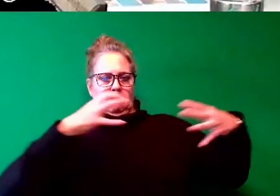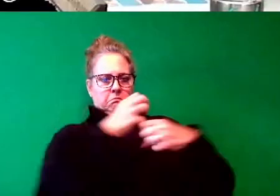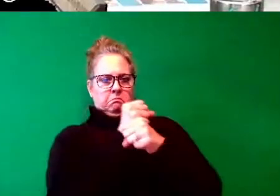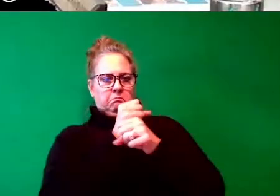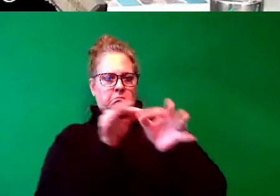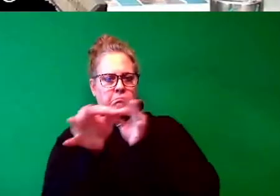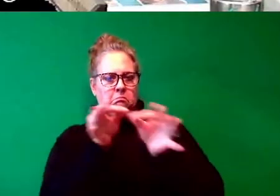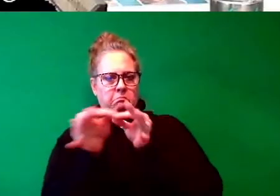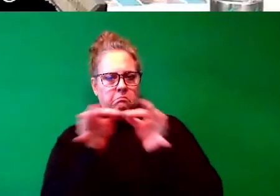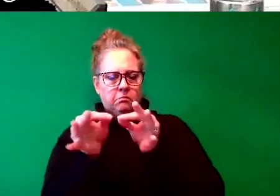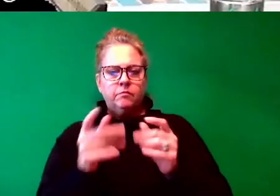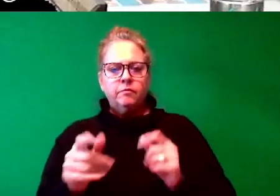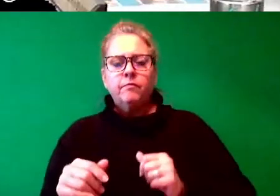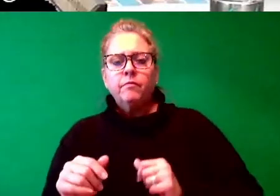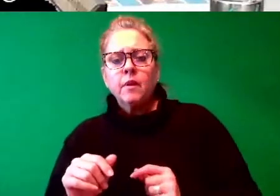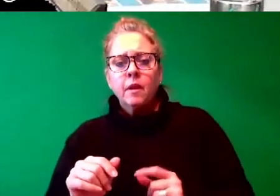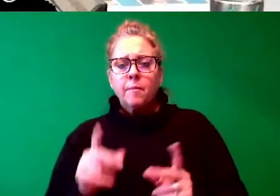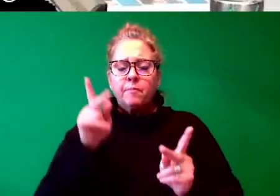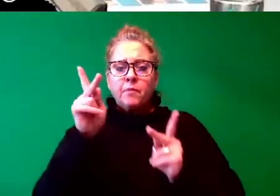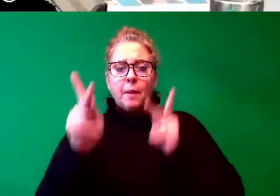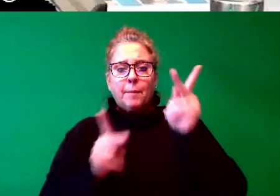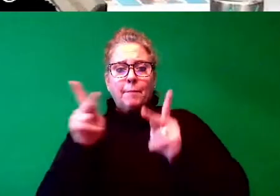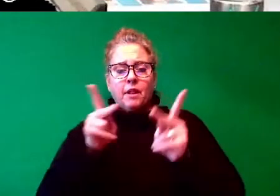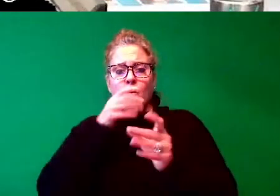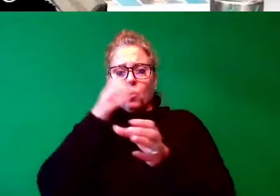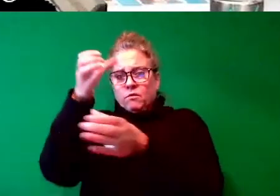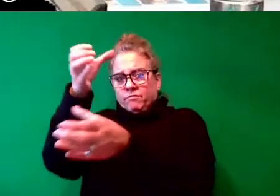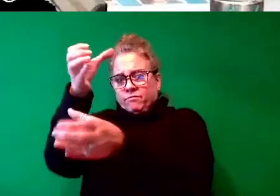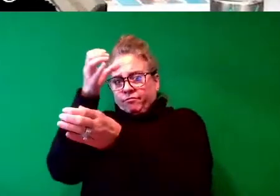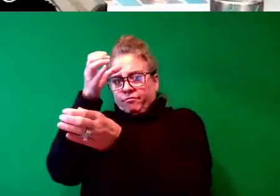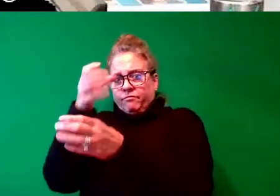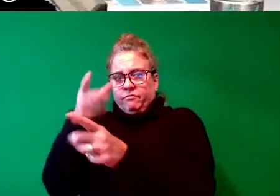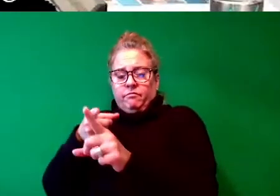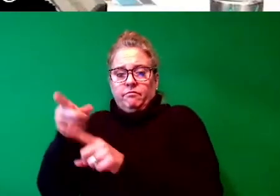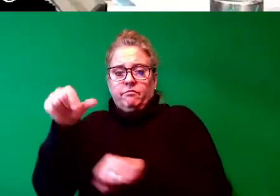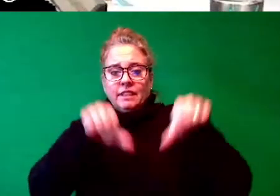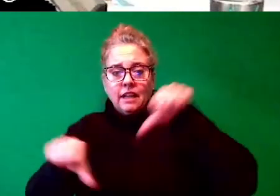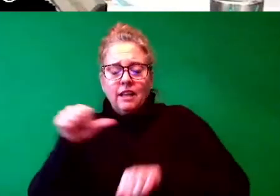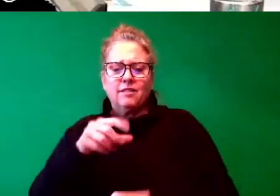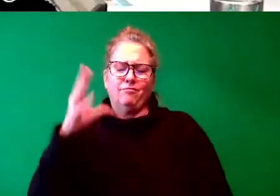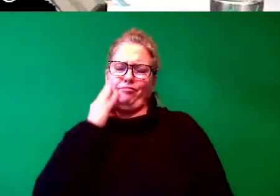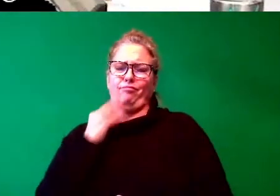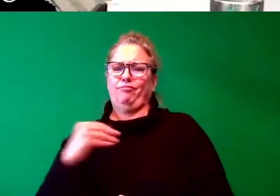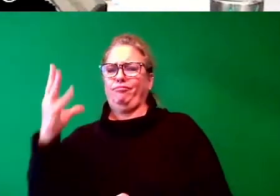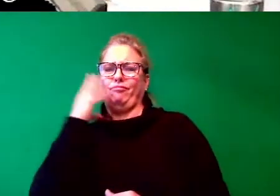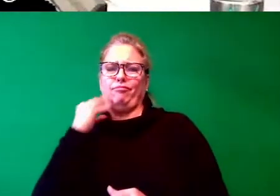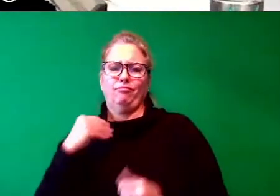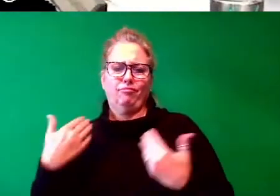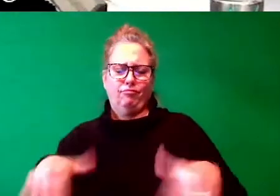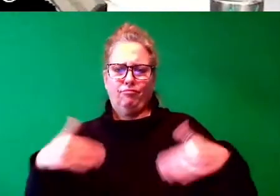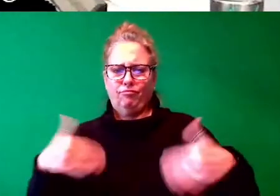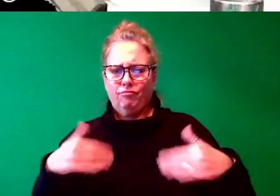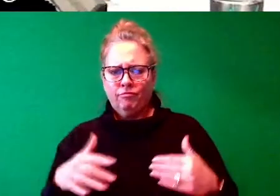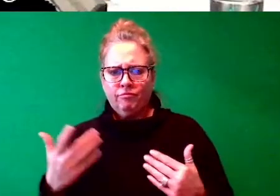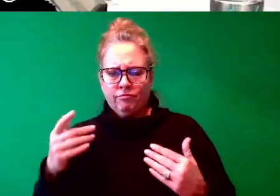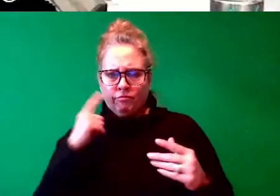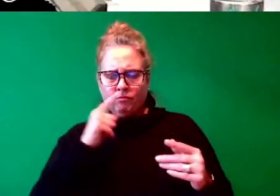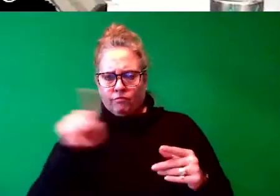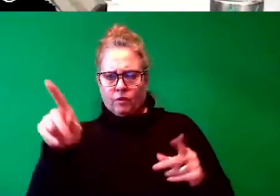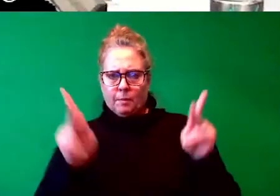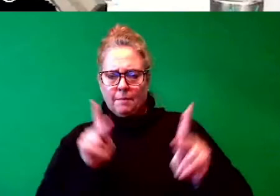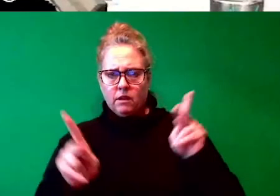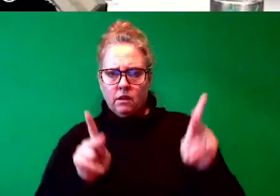background and a lot of schooling behind us, much of the